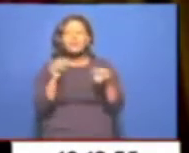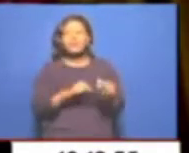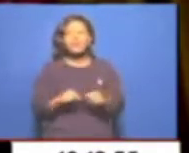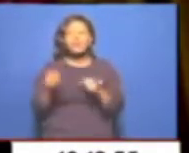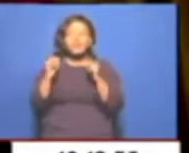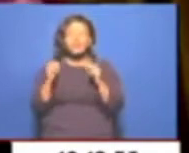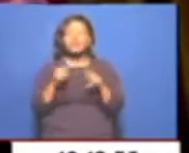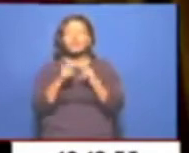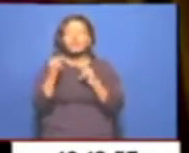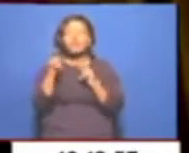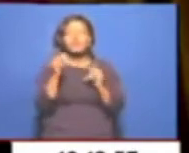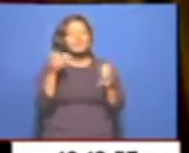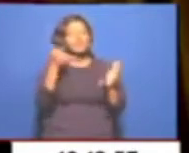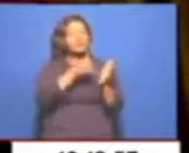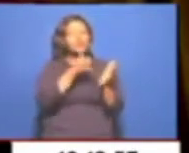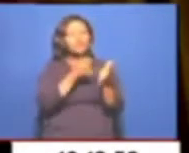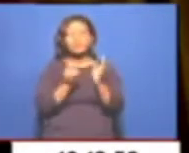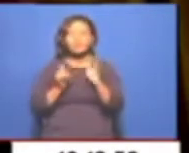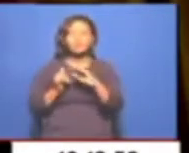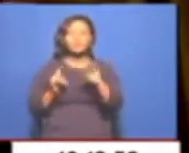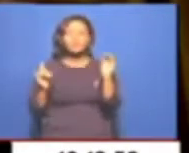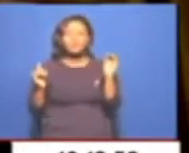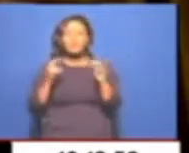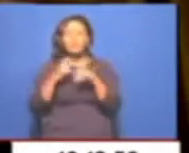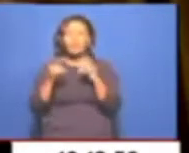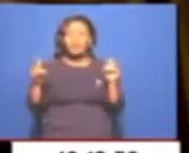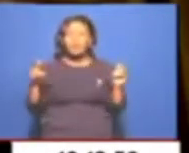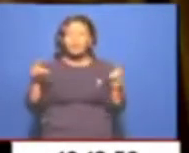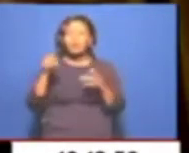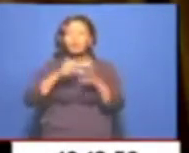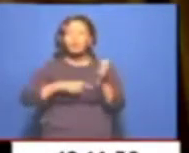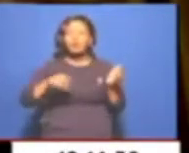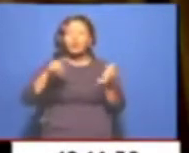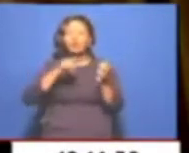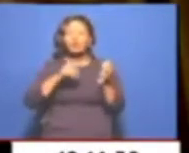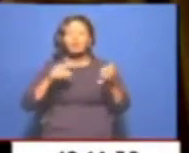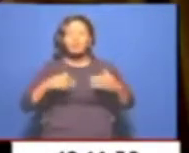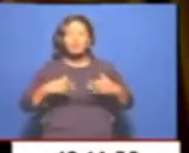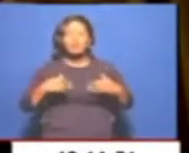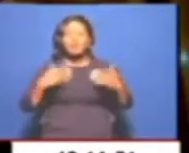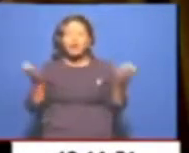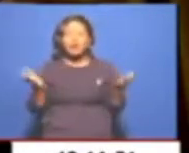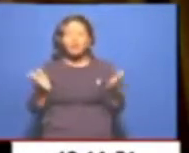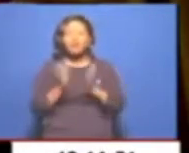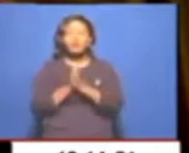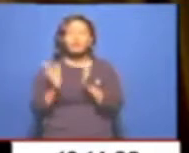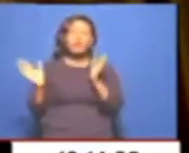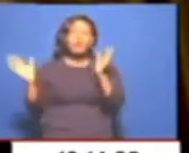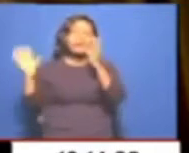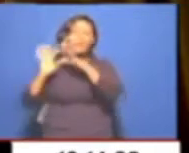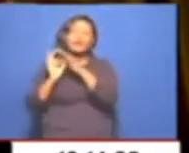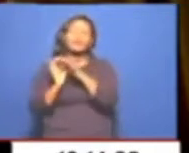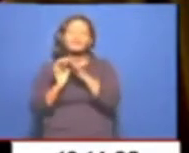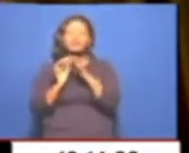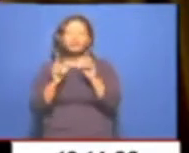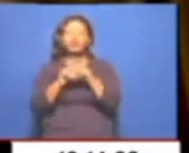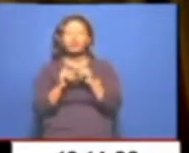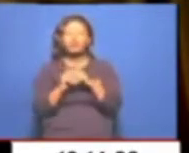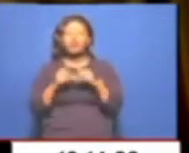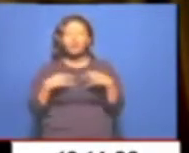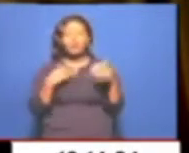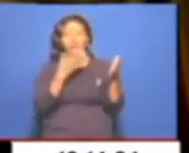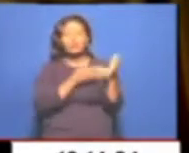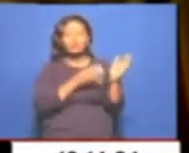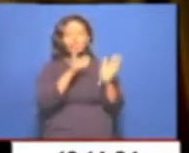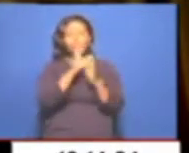Constitution. But what we put in place here to forestall the culture of hyper-amendability of this Constitution is that if you